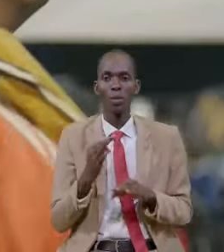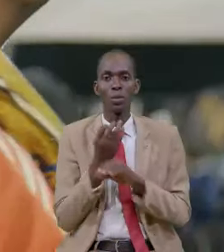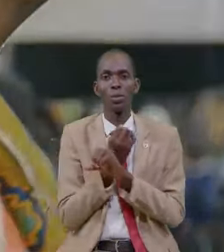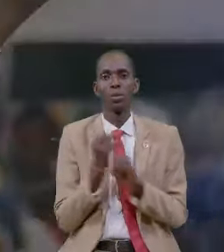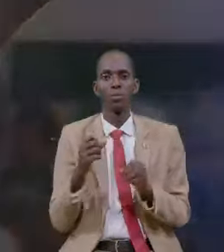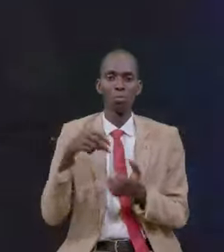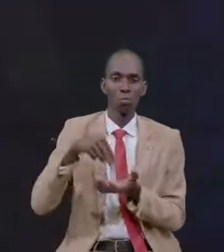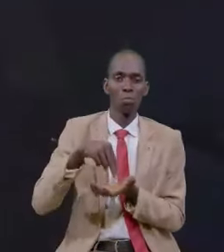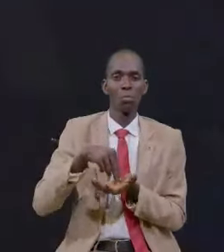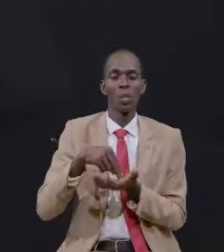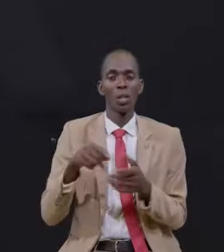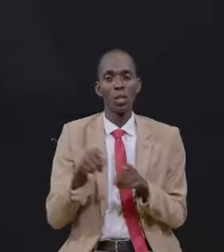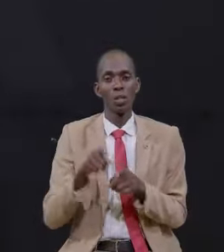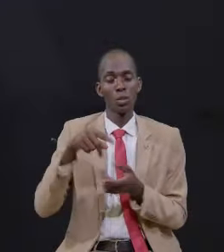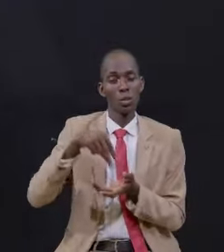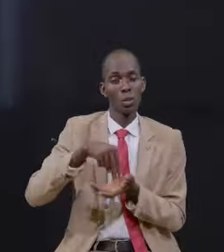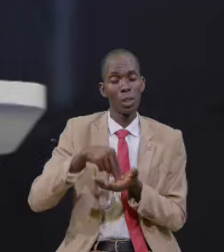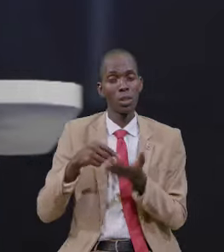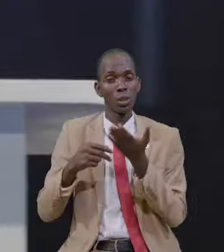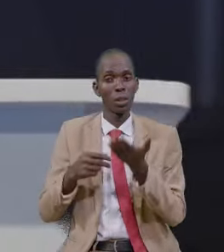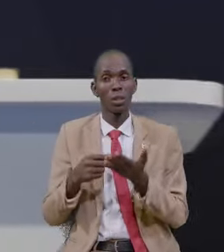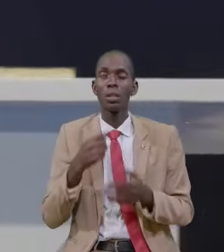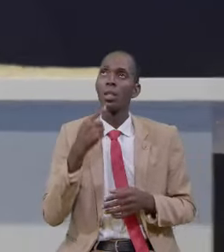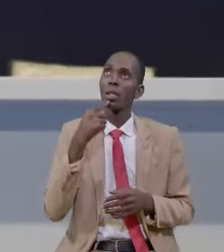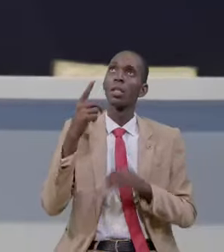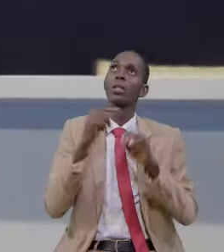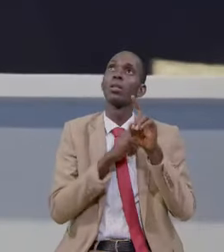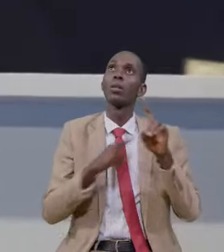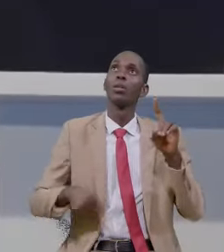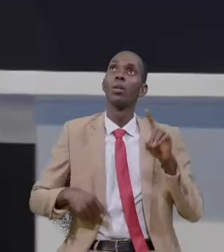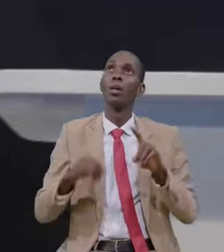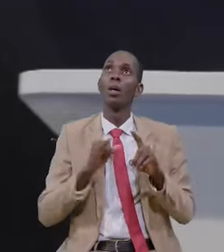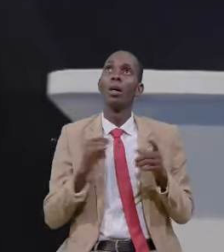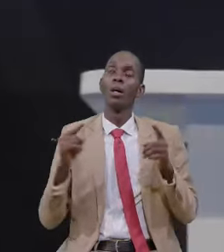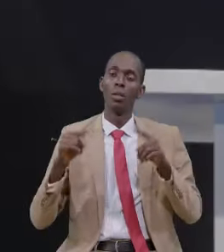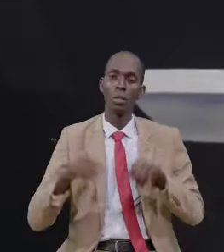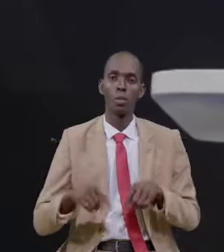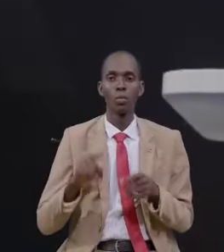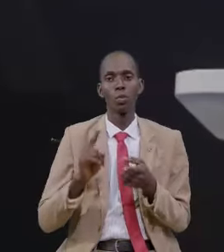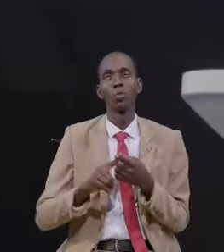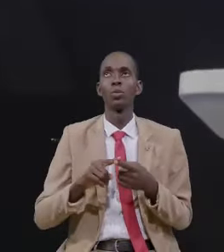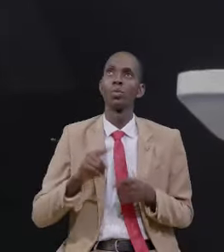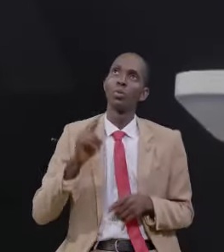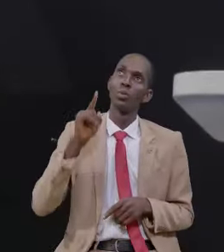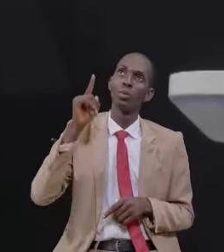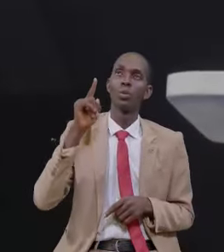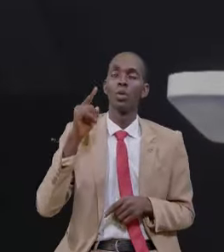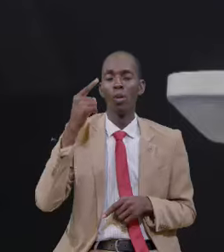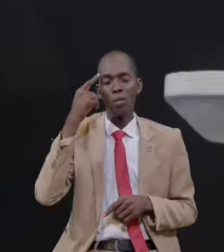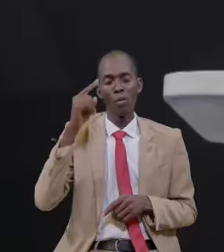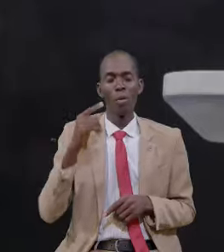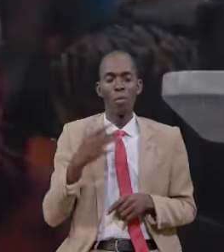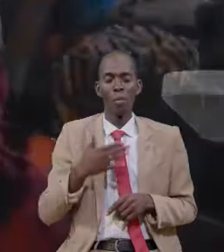you are standing up here, there, tell the Lord, I come to you. From my shame,